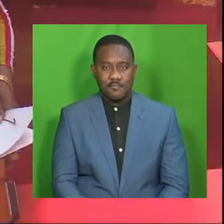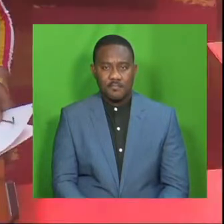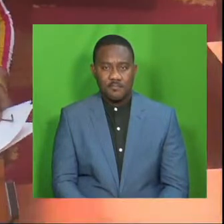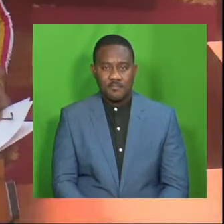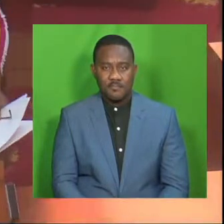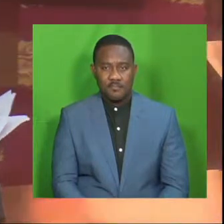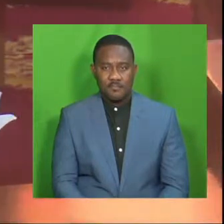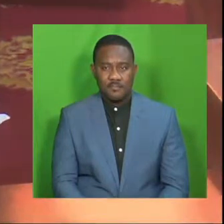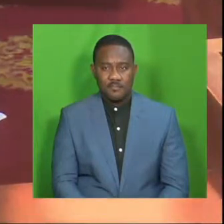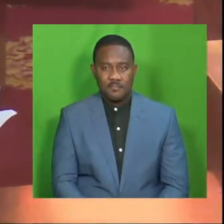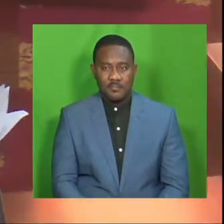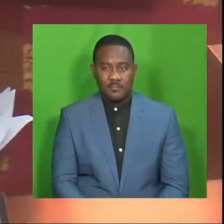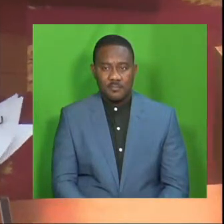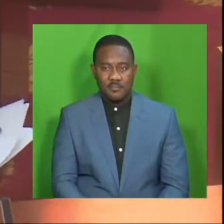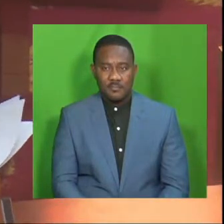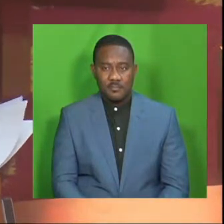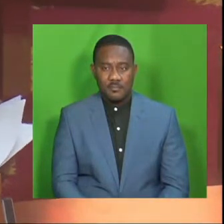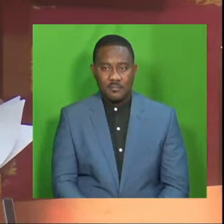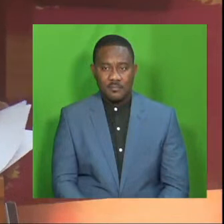Thank you, Mr. Speaker.